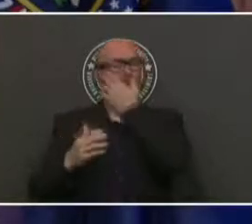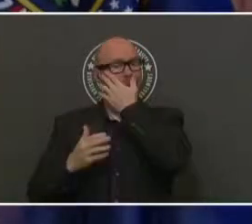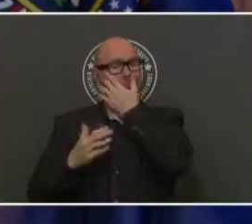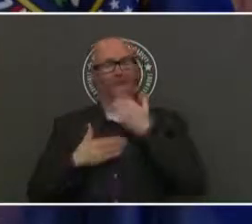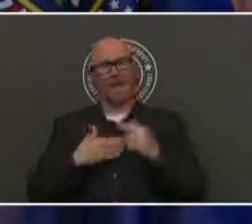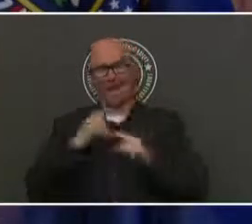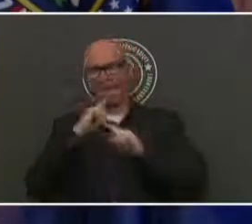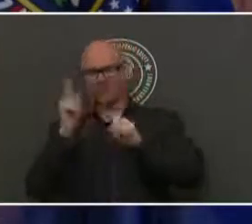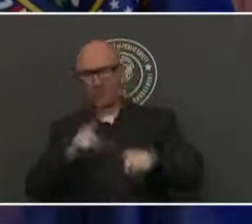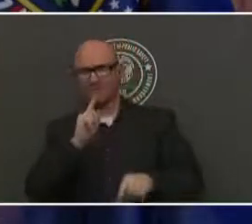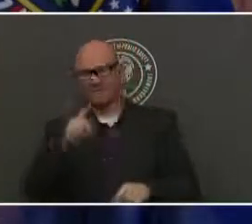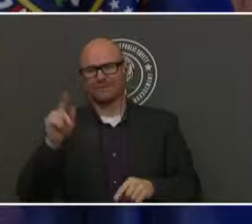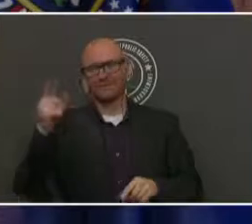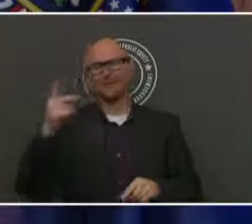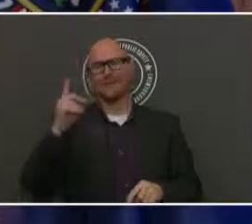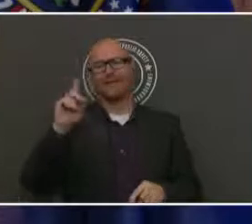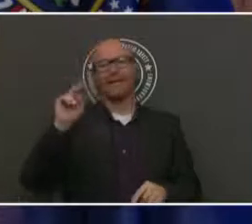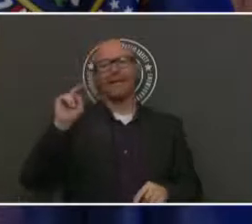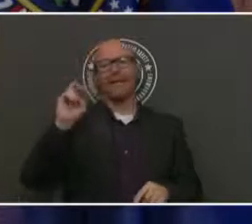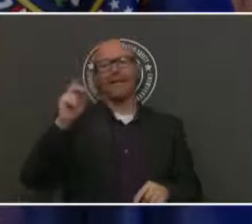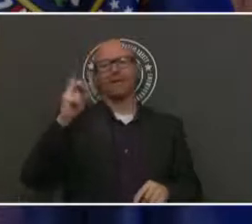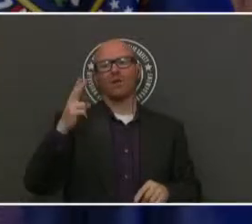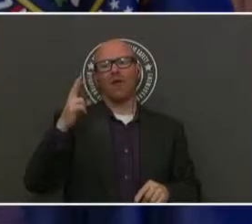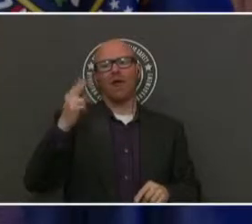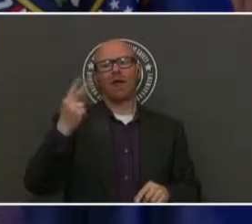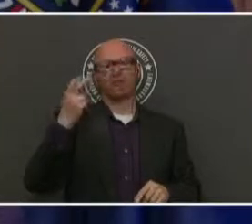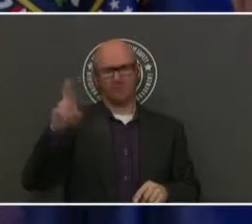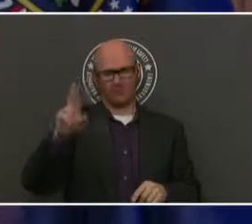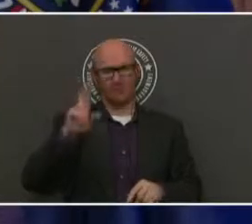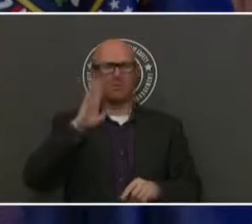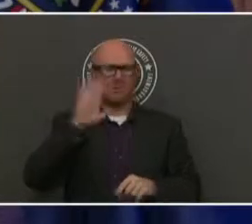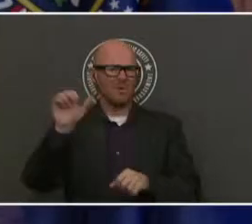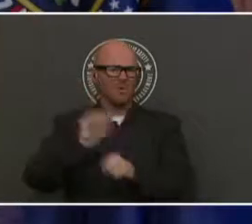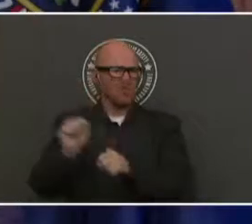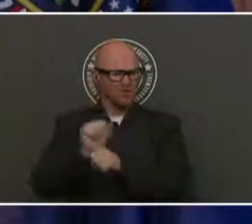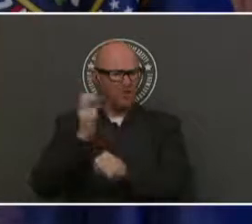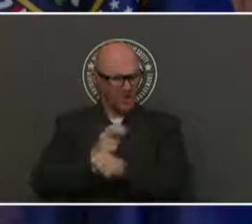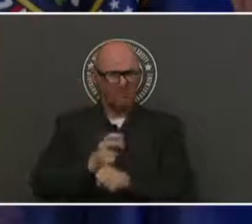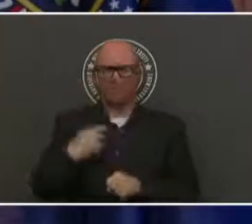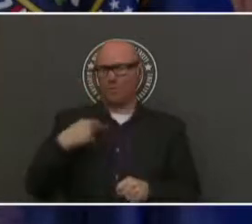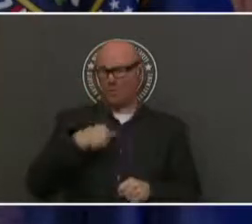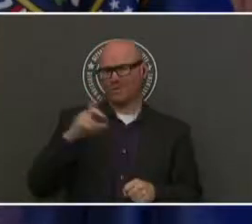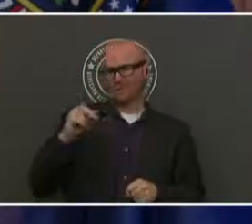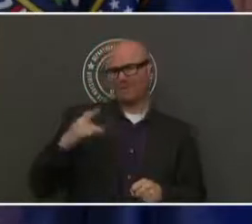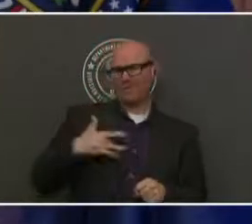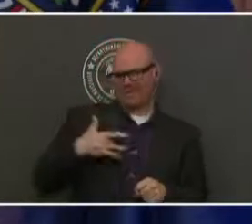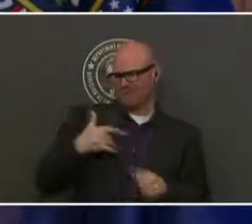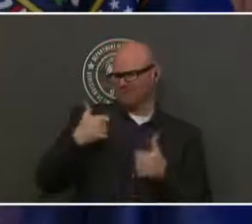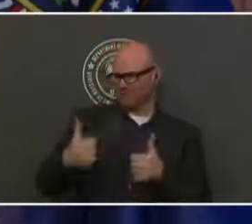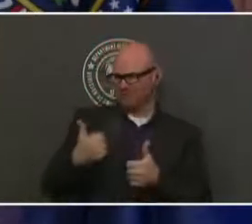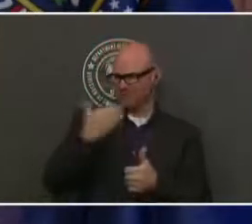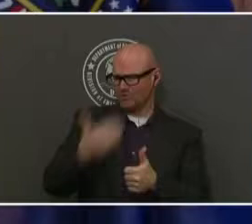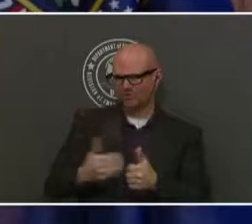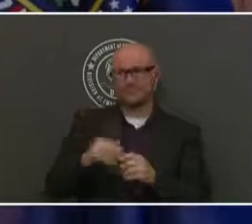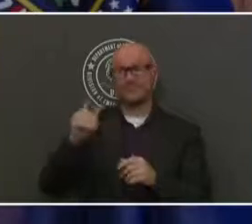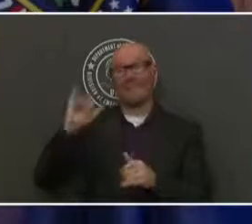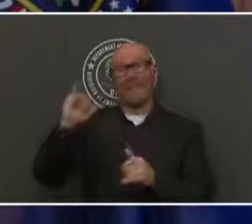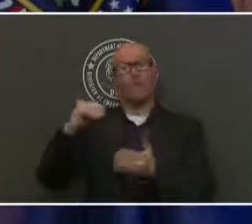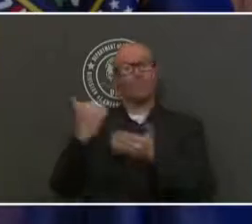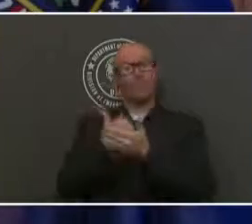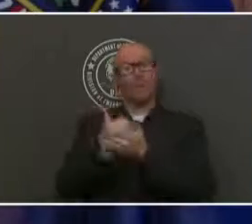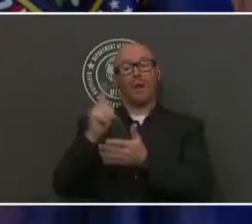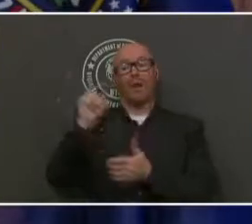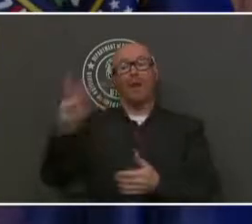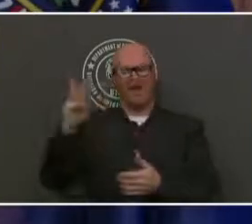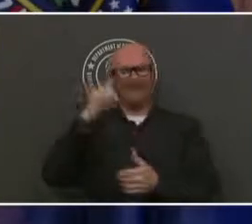this. He feels a sense of urgency. We feel a sense of urgency to get him moving. The law hasn't technically gone into effect yet, and